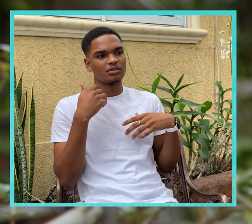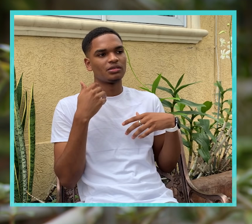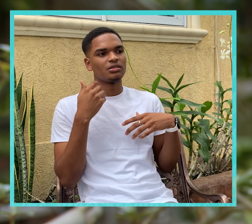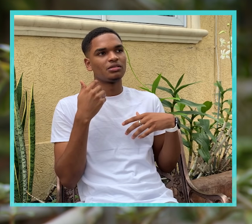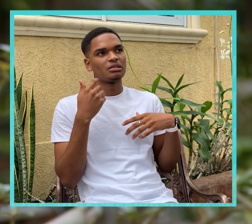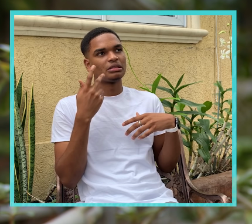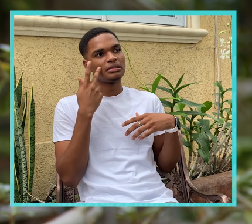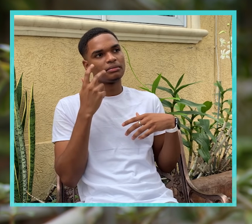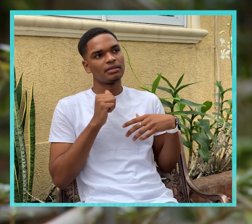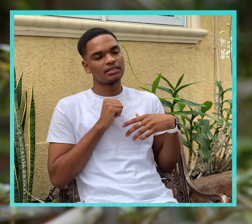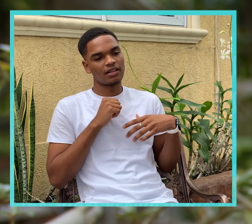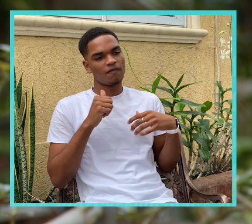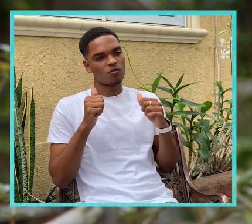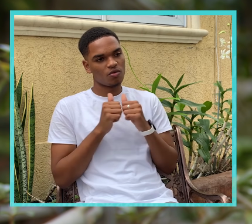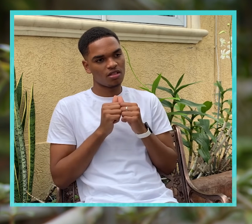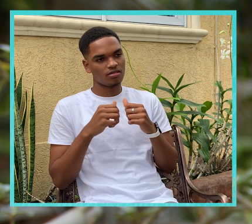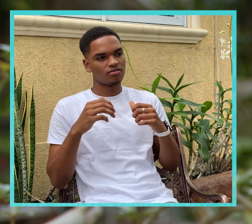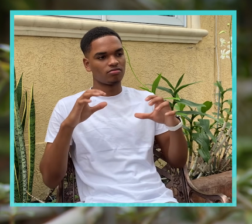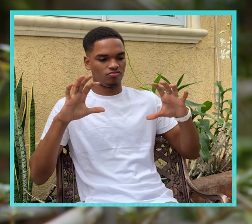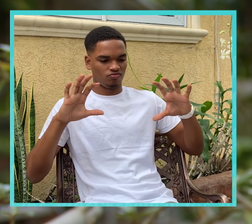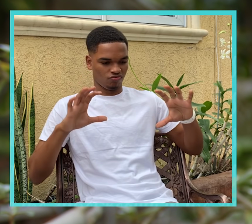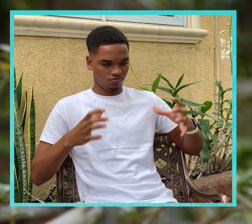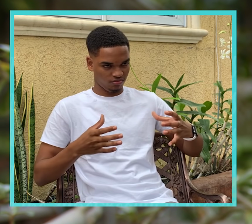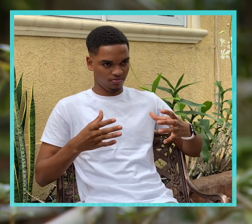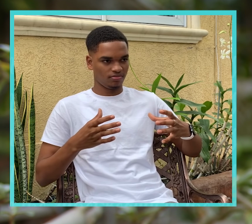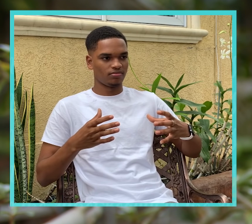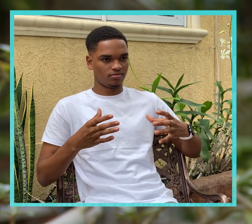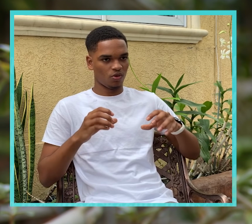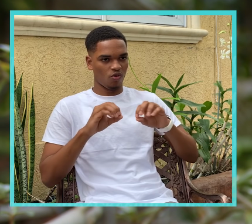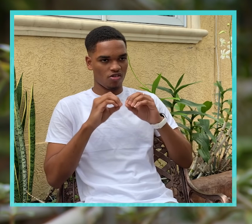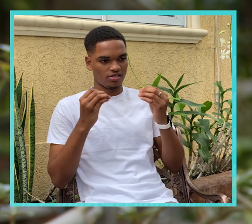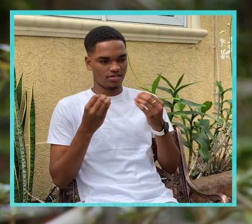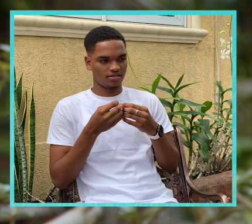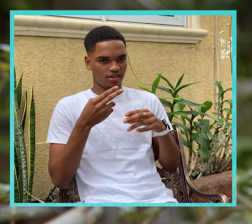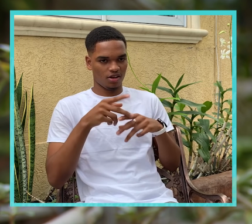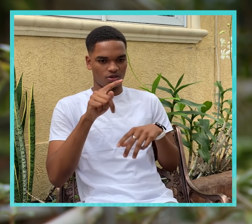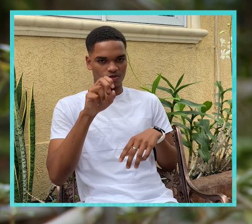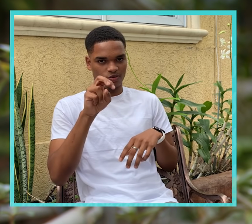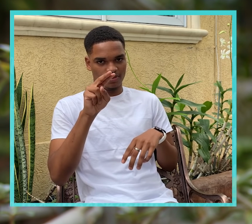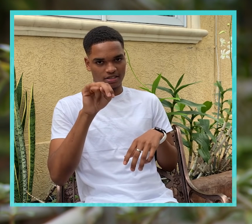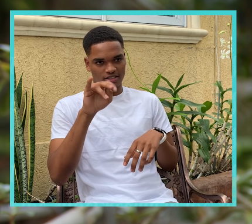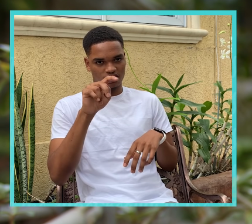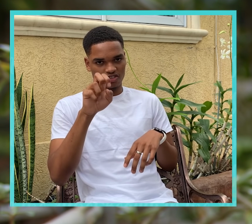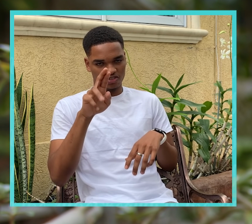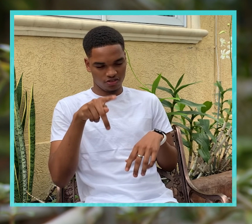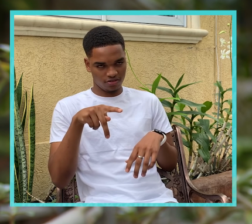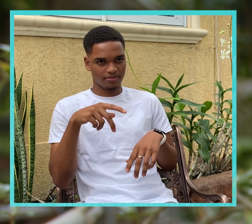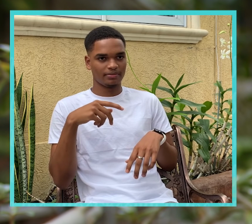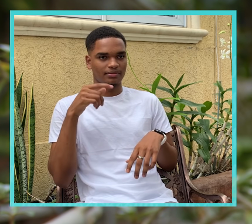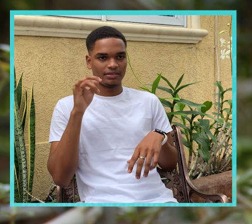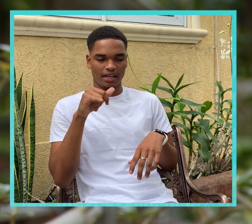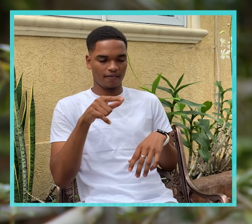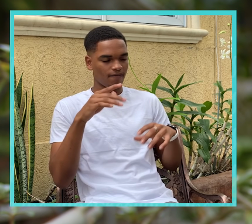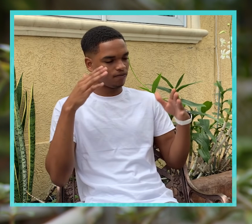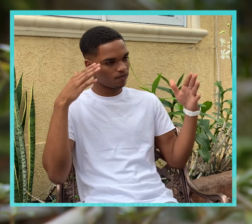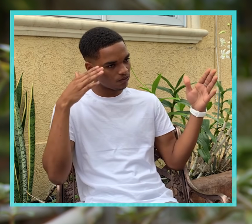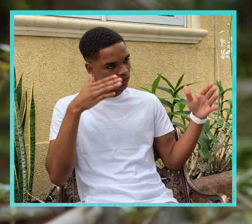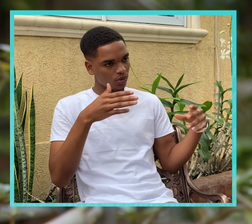I have an organization called Toni Terp, and so that organization is going to focus on sign language training